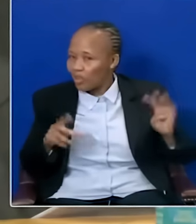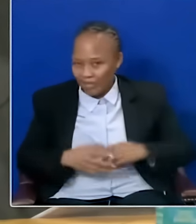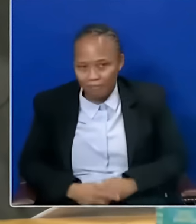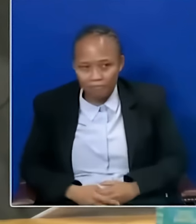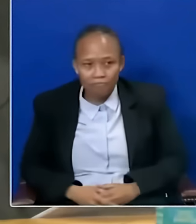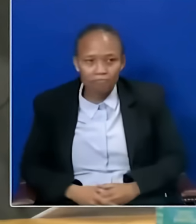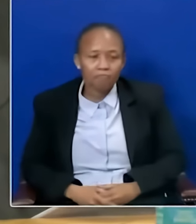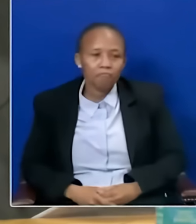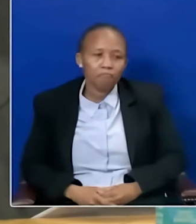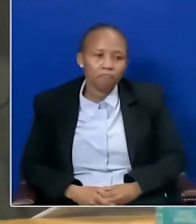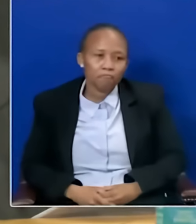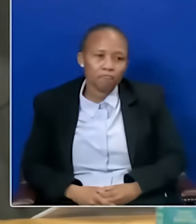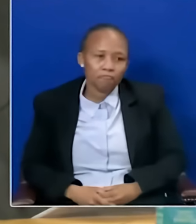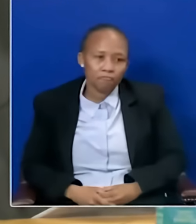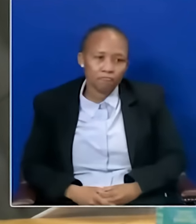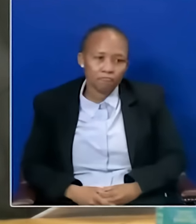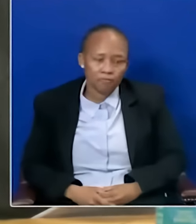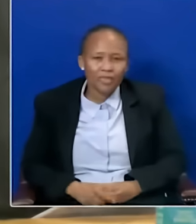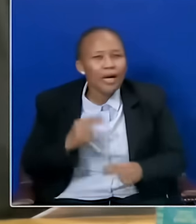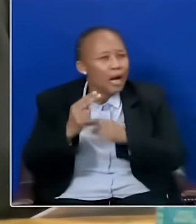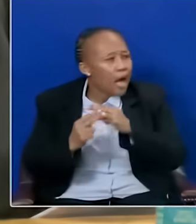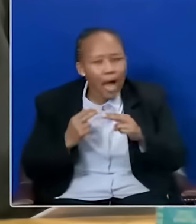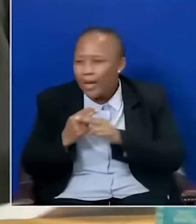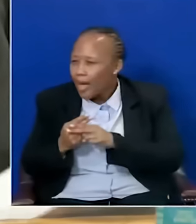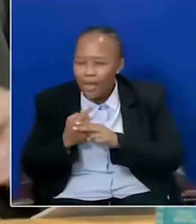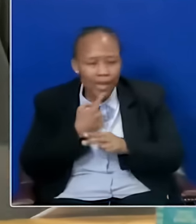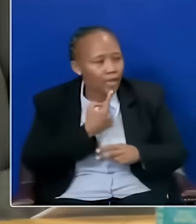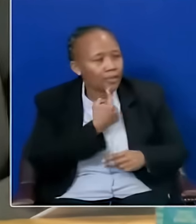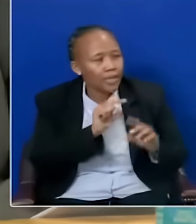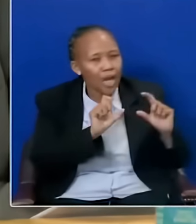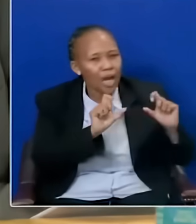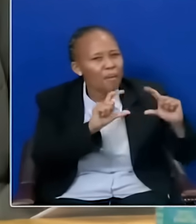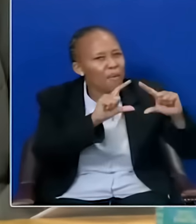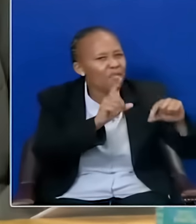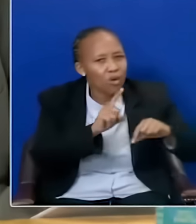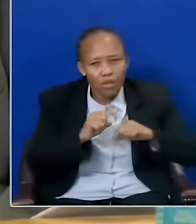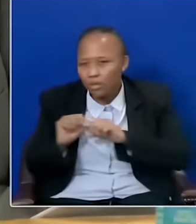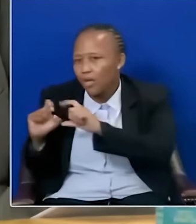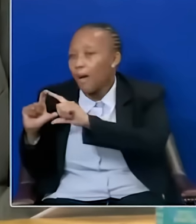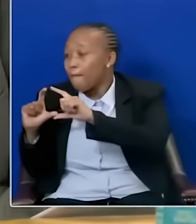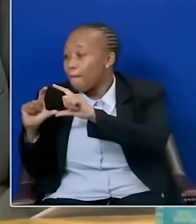Just paragraph again, Commissioner. It's paragraph 40 of your affidavit.